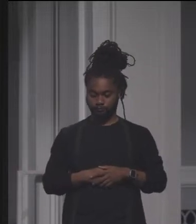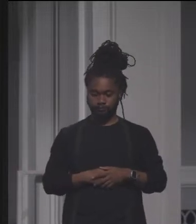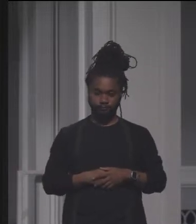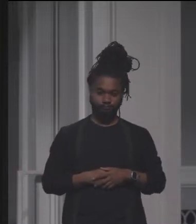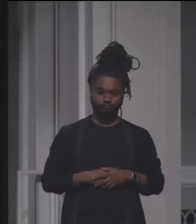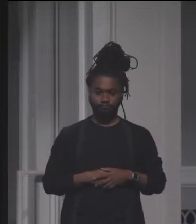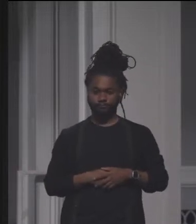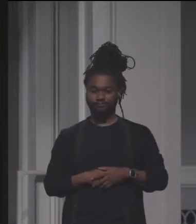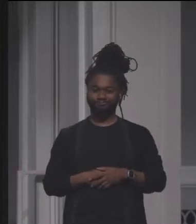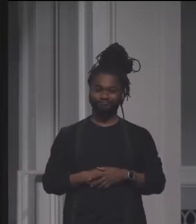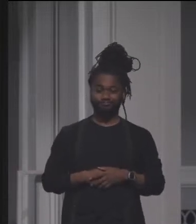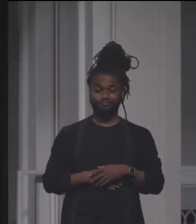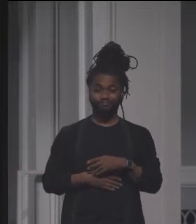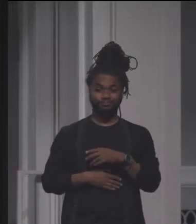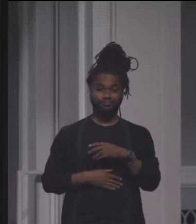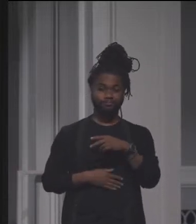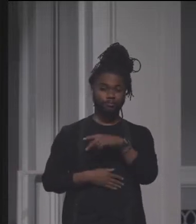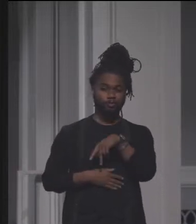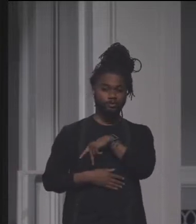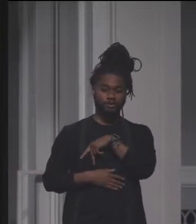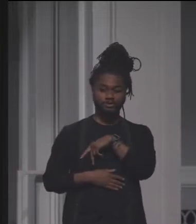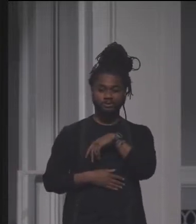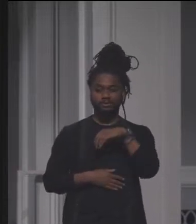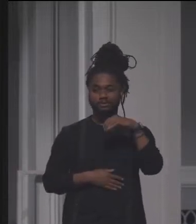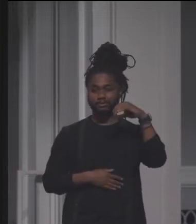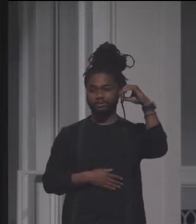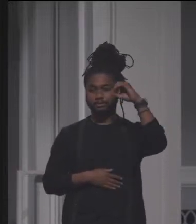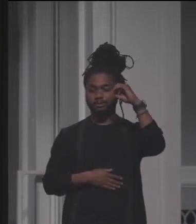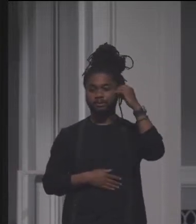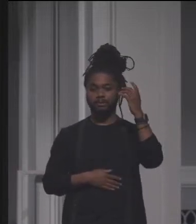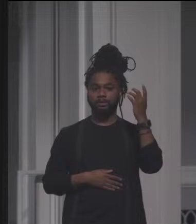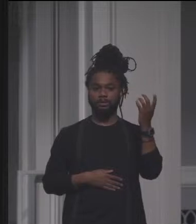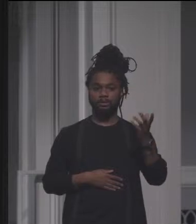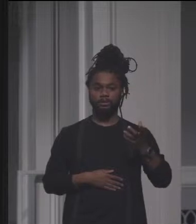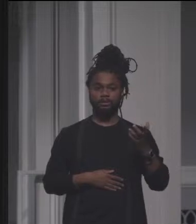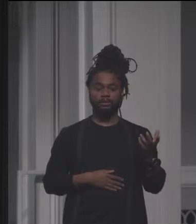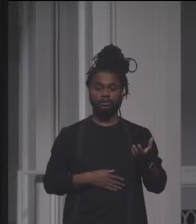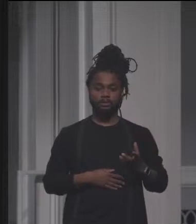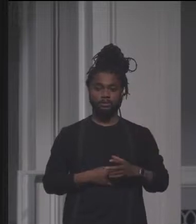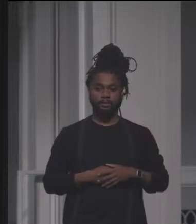I personally think the